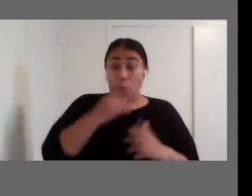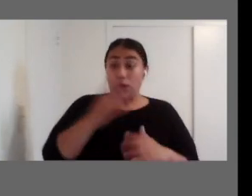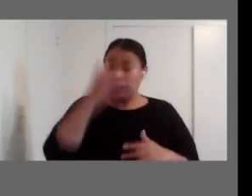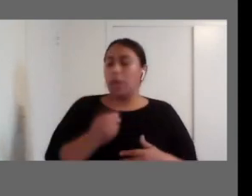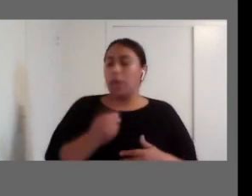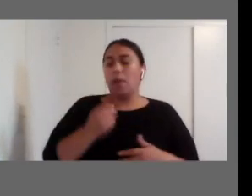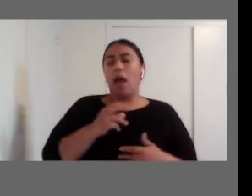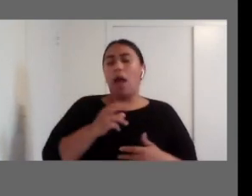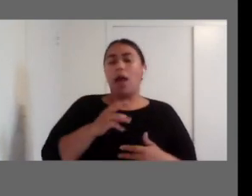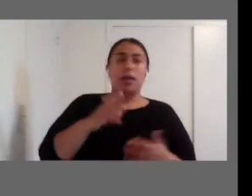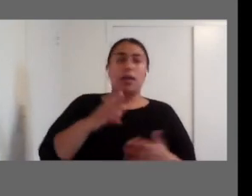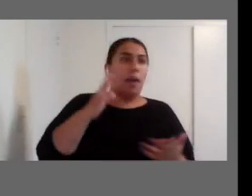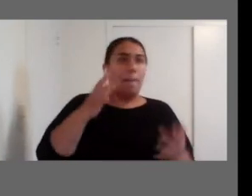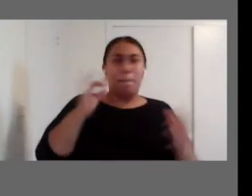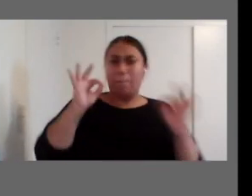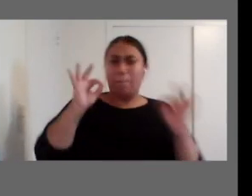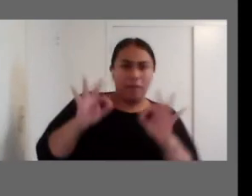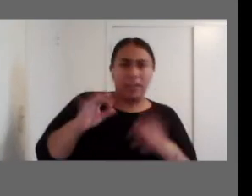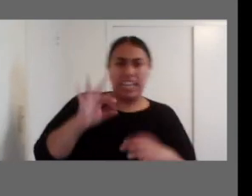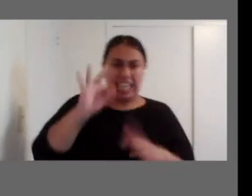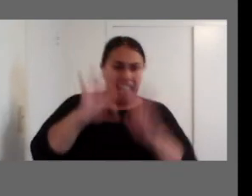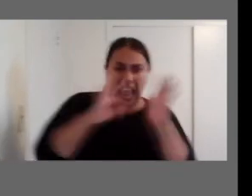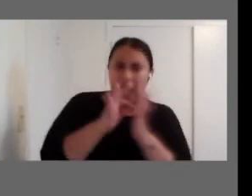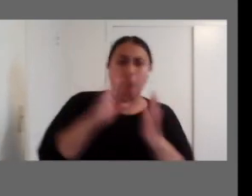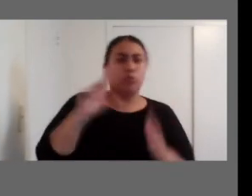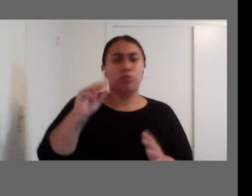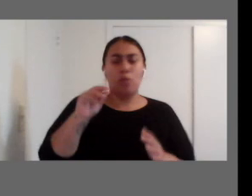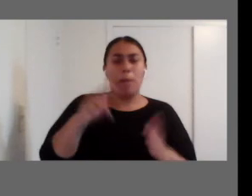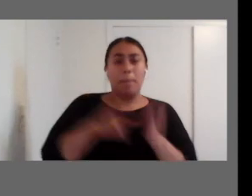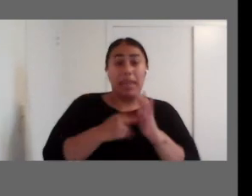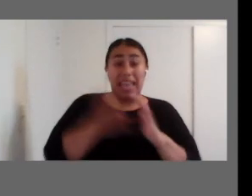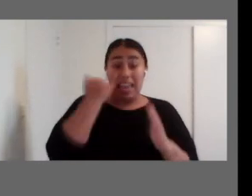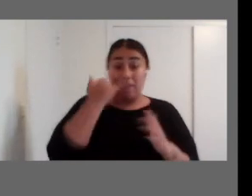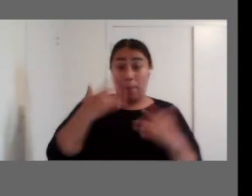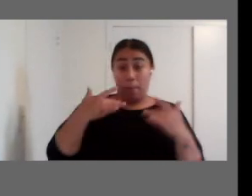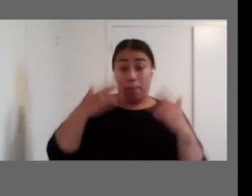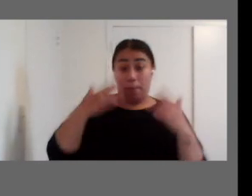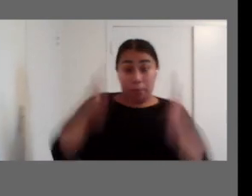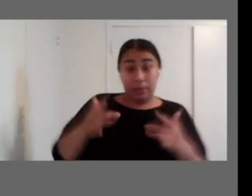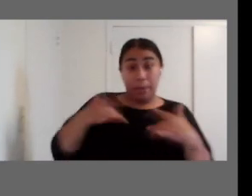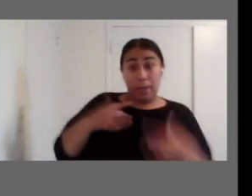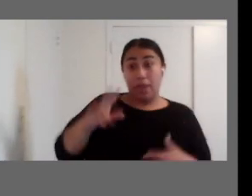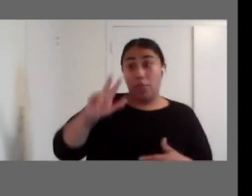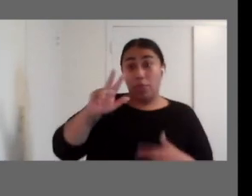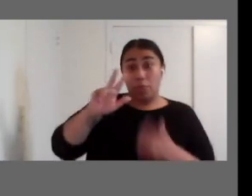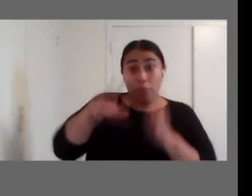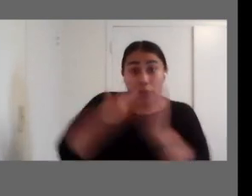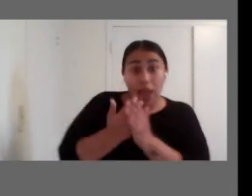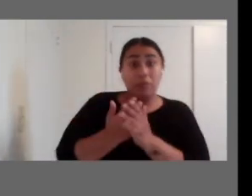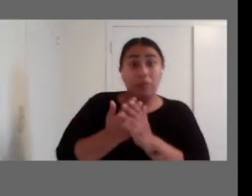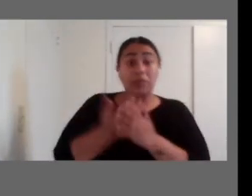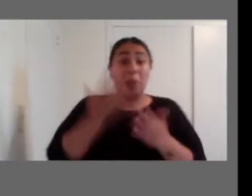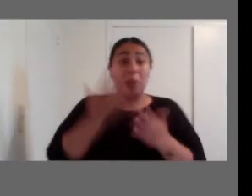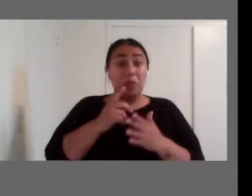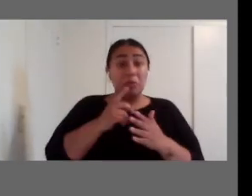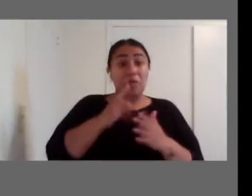with MS. Other times they will come back and say the CBD is helping, but I would like to say something more at night. At nighttime is when I have my neuropathic pain in my legs and my